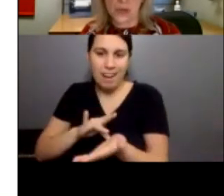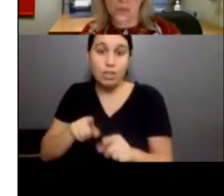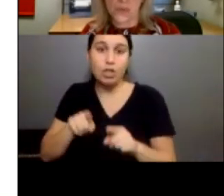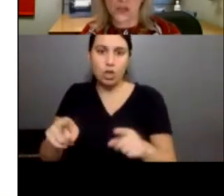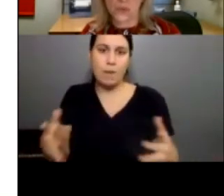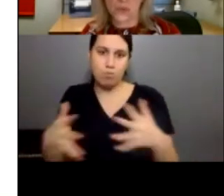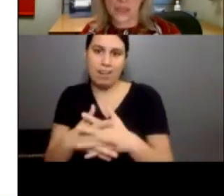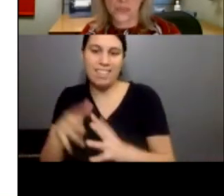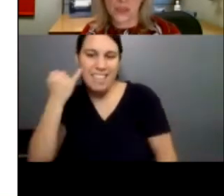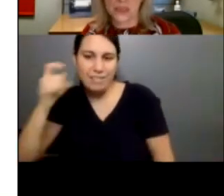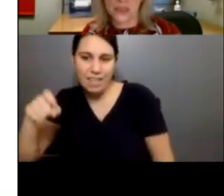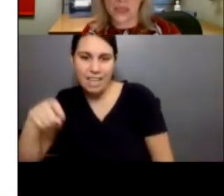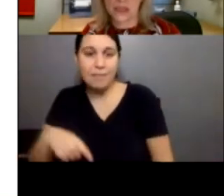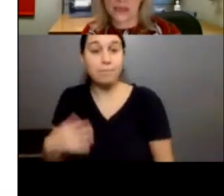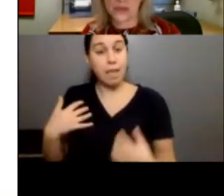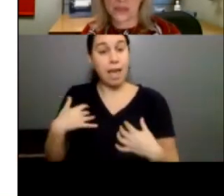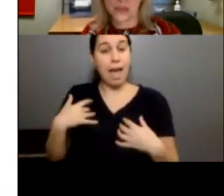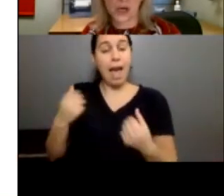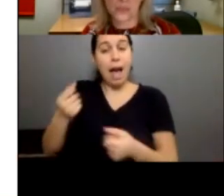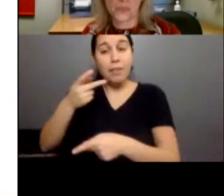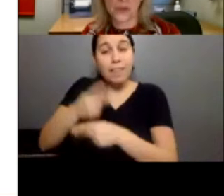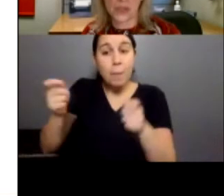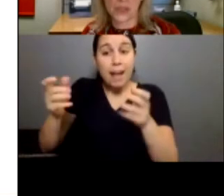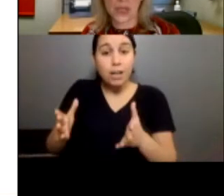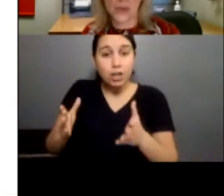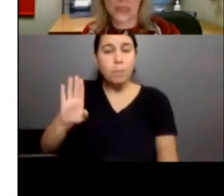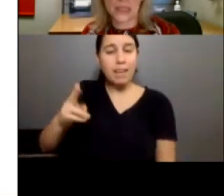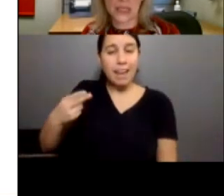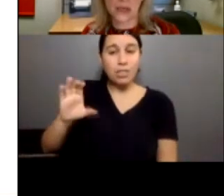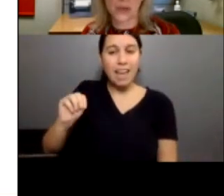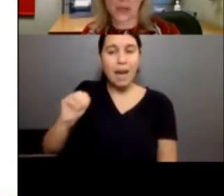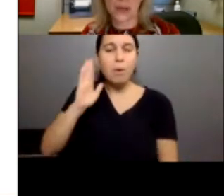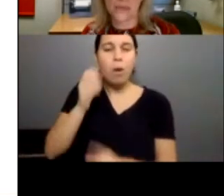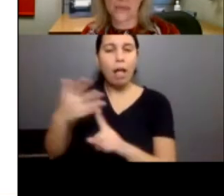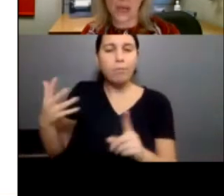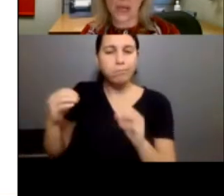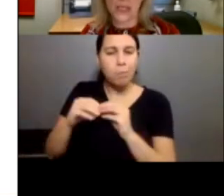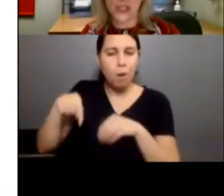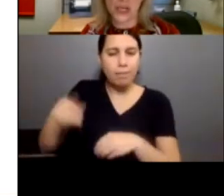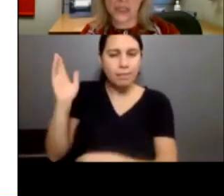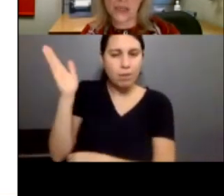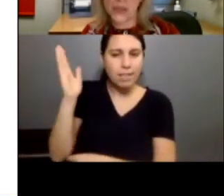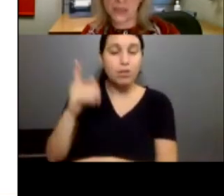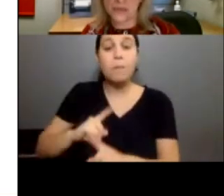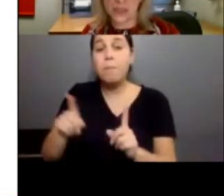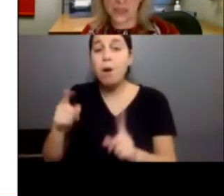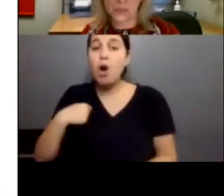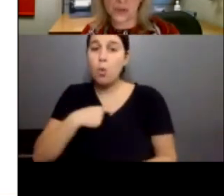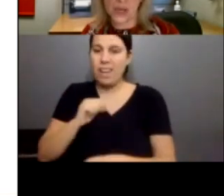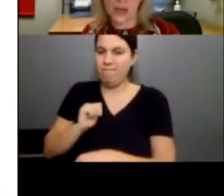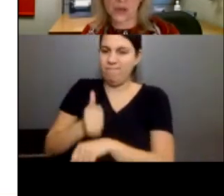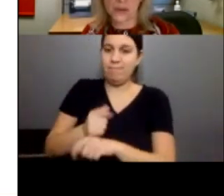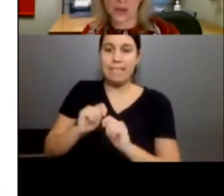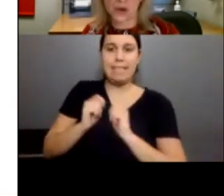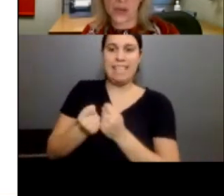behavioral health care manager will be explained in detail later in this talk, but briefly, I wanted to say that we have initiated team-based visits where